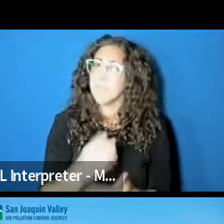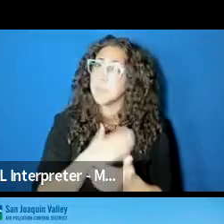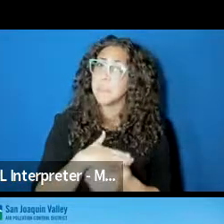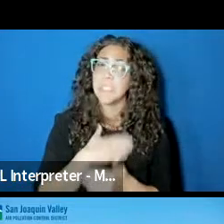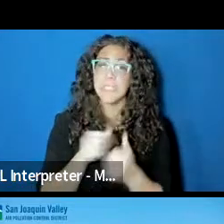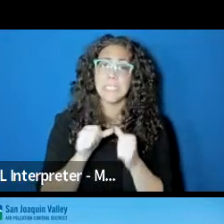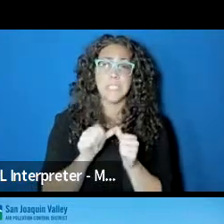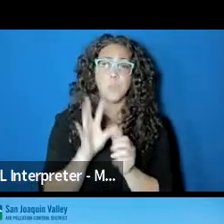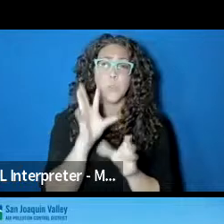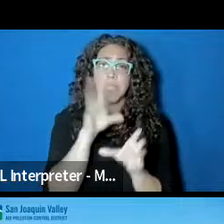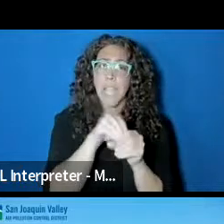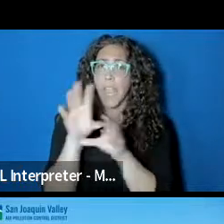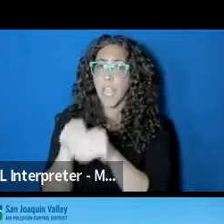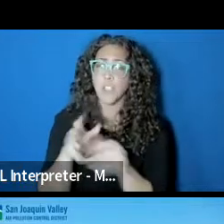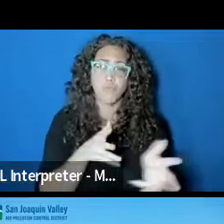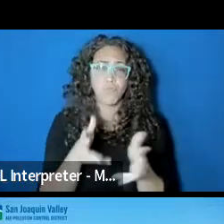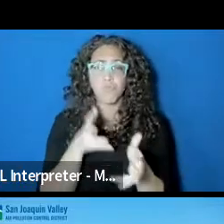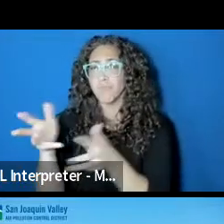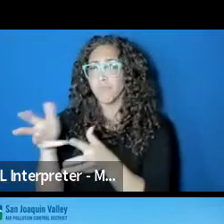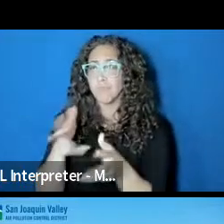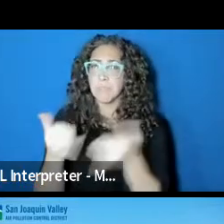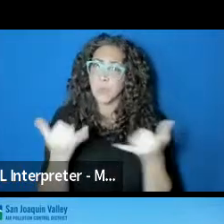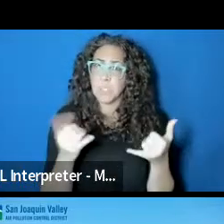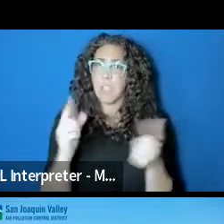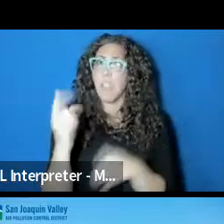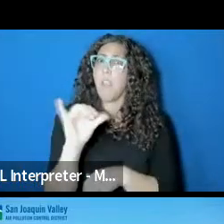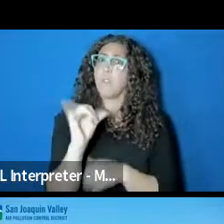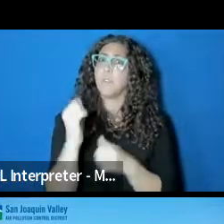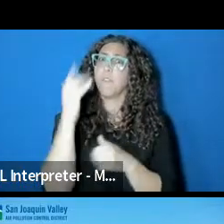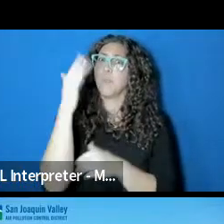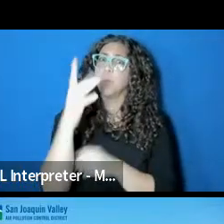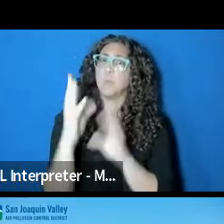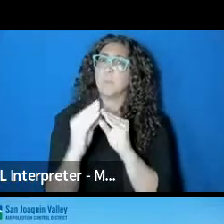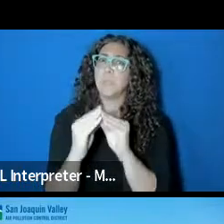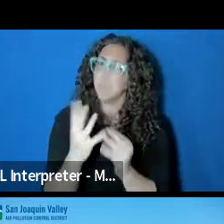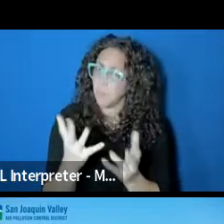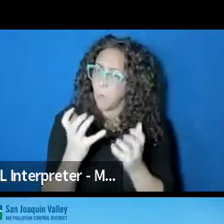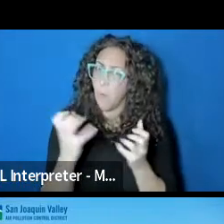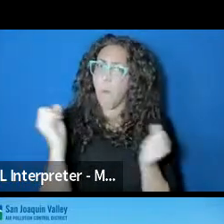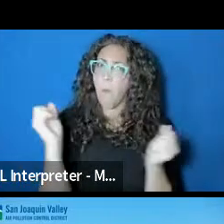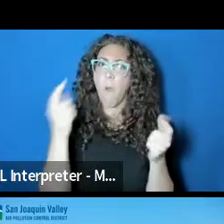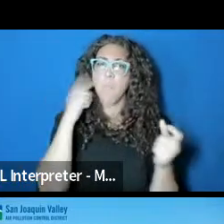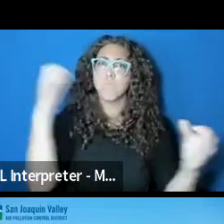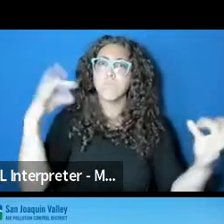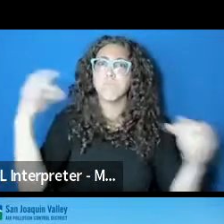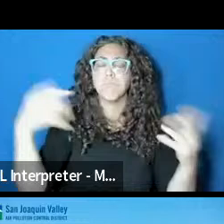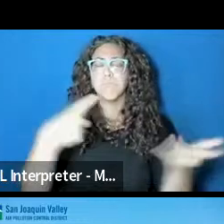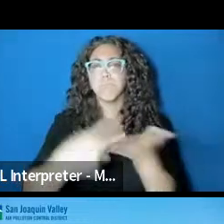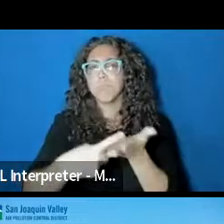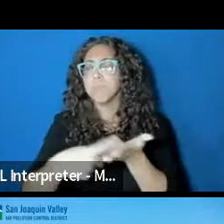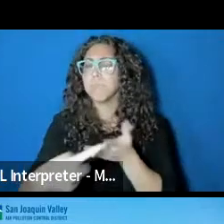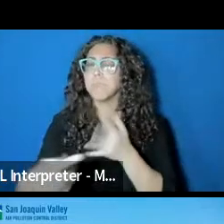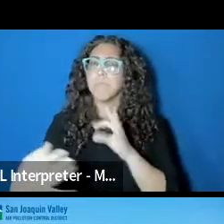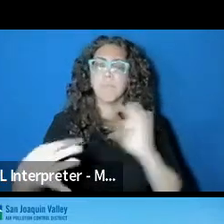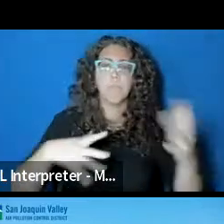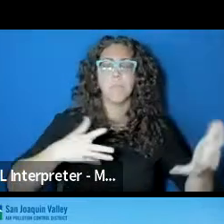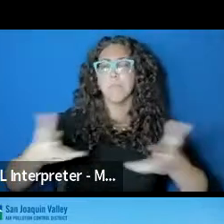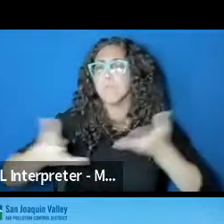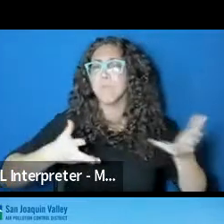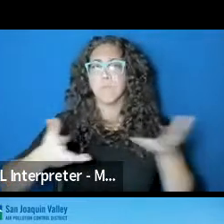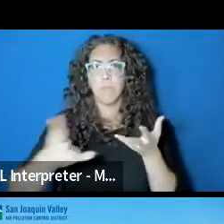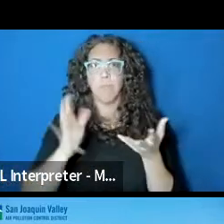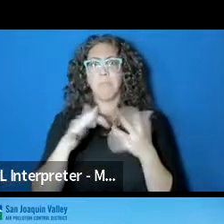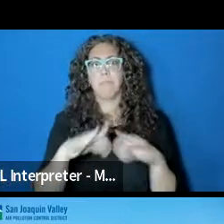the collaboration and thinking out loud with everyone. We can now transition to the urban greening and